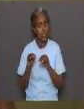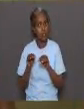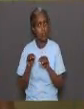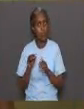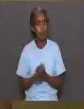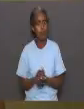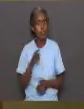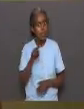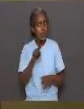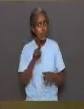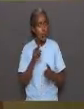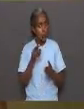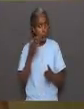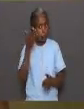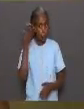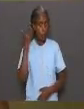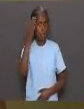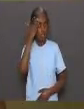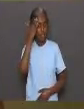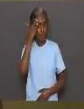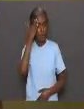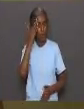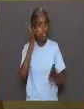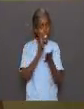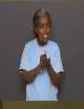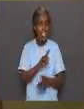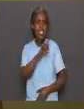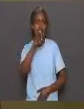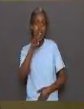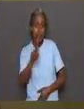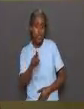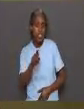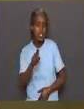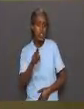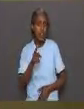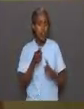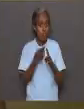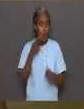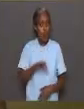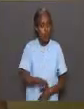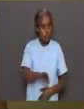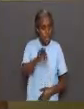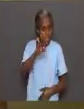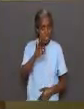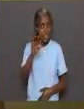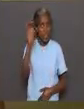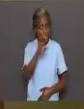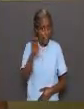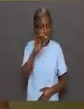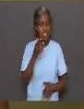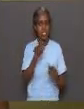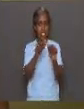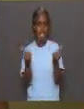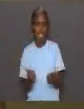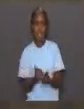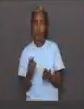Students, you already know that the equation for finding the area of a